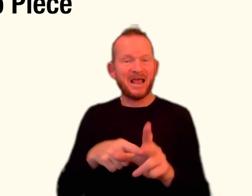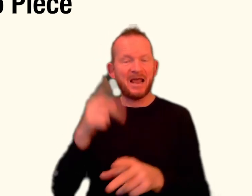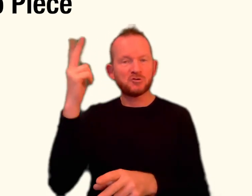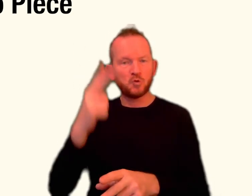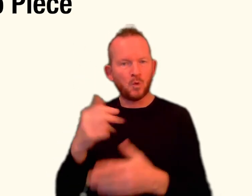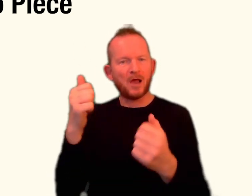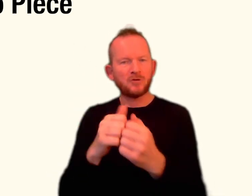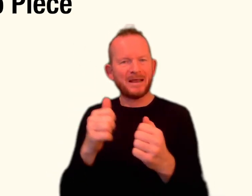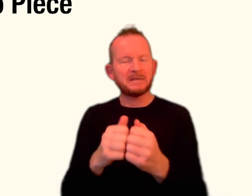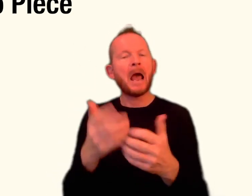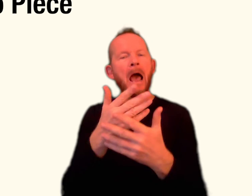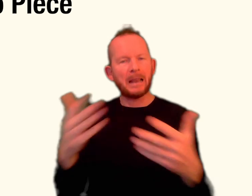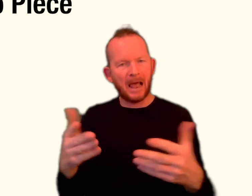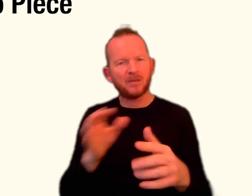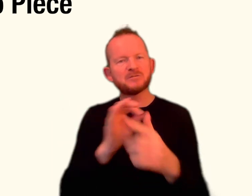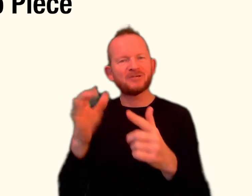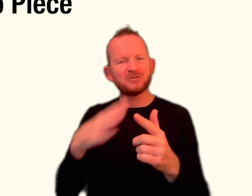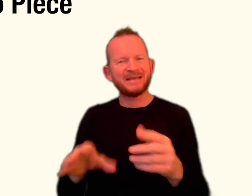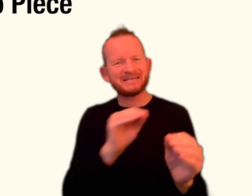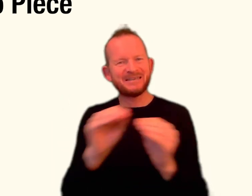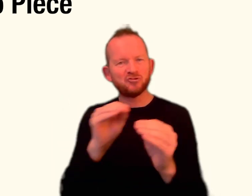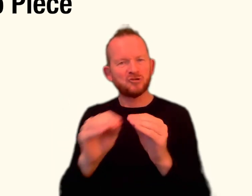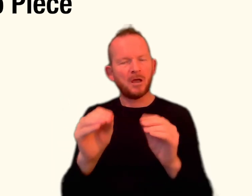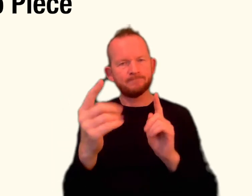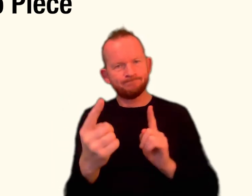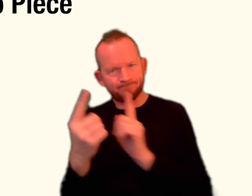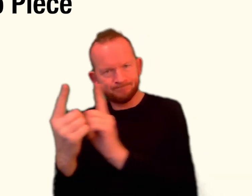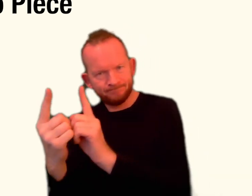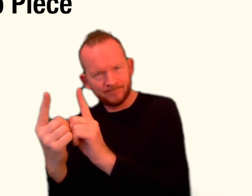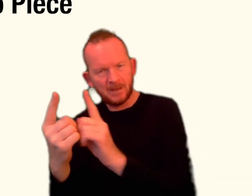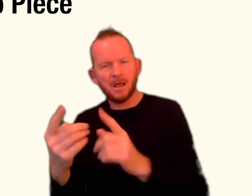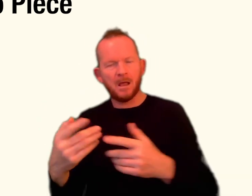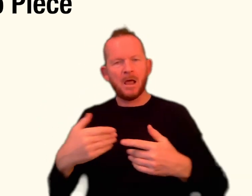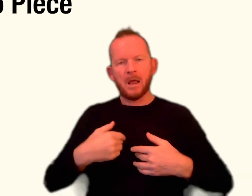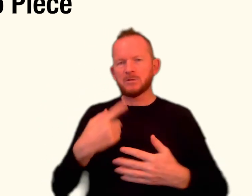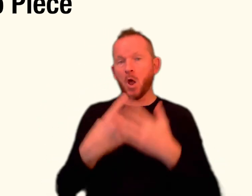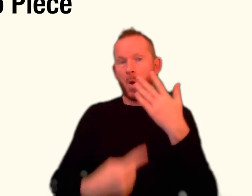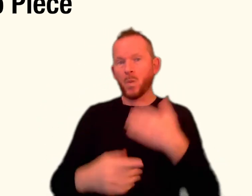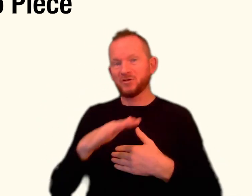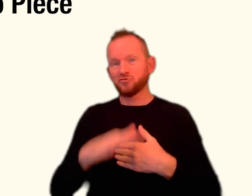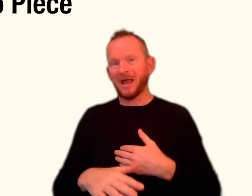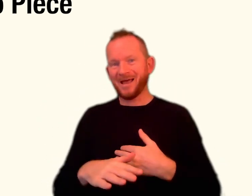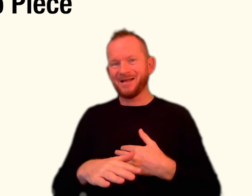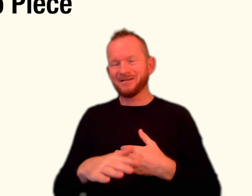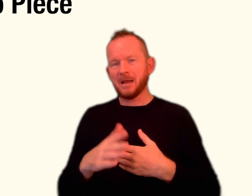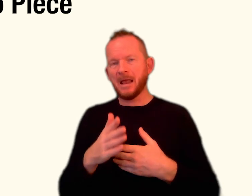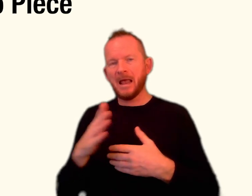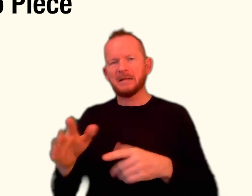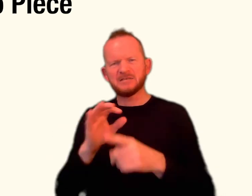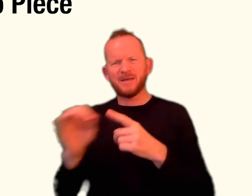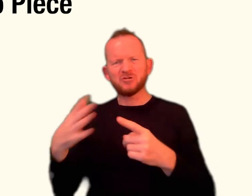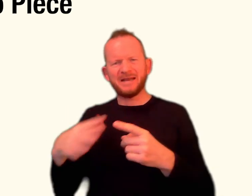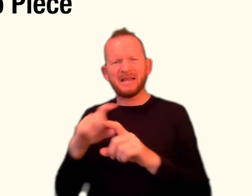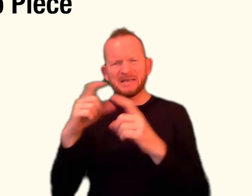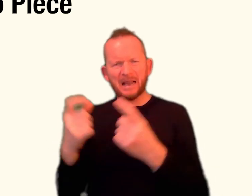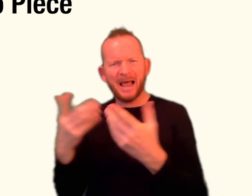teacher come in, but in order to be the only child in the school going to a special needs class, you had